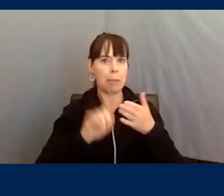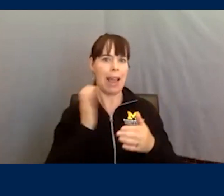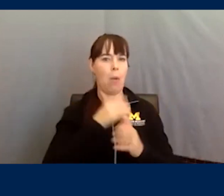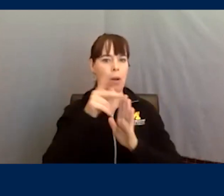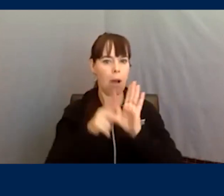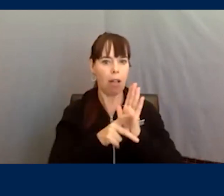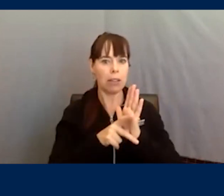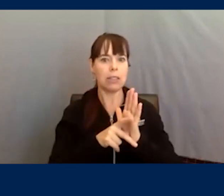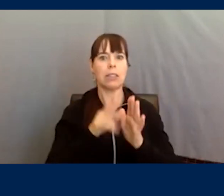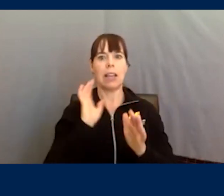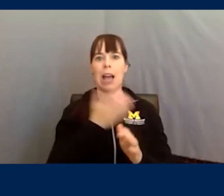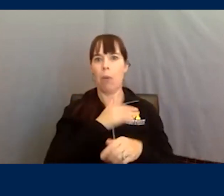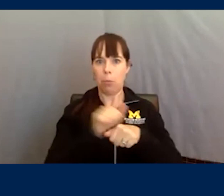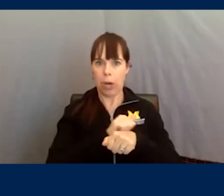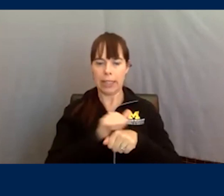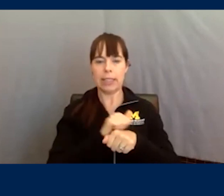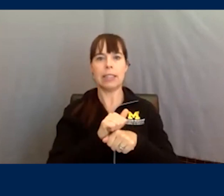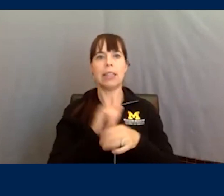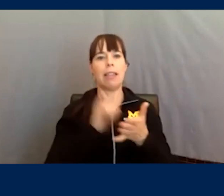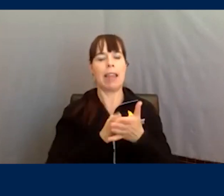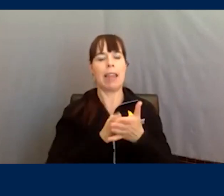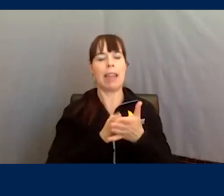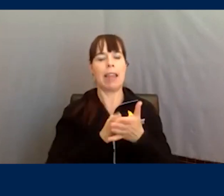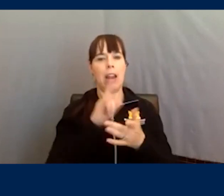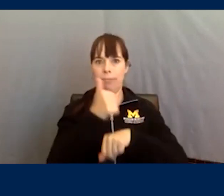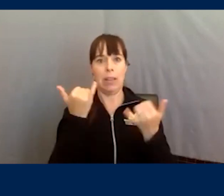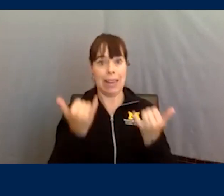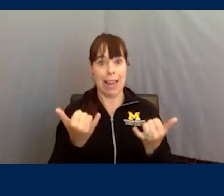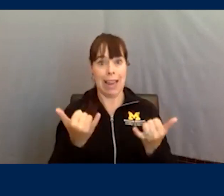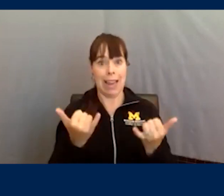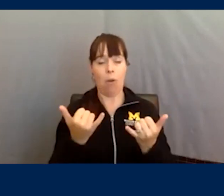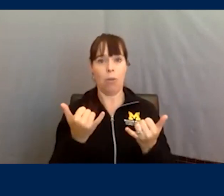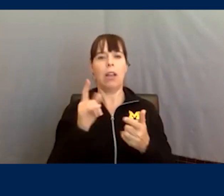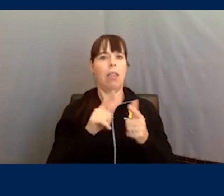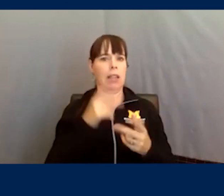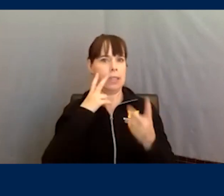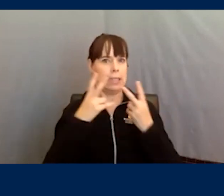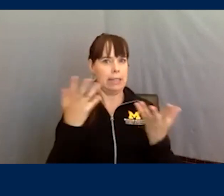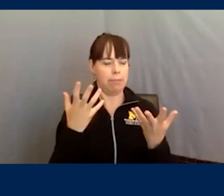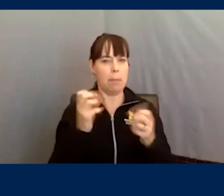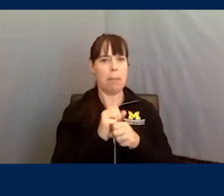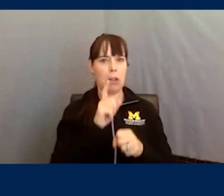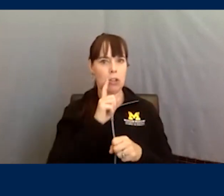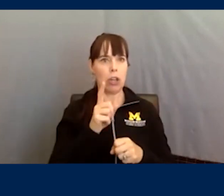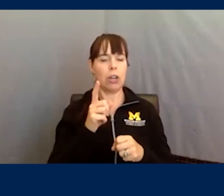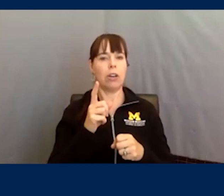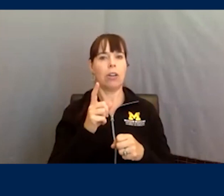policies and practices that are in place today and see to ensure that